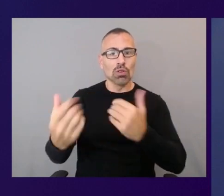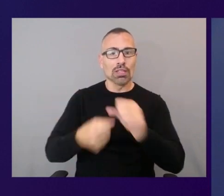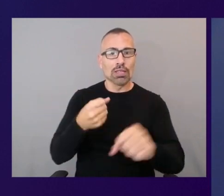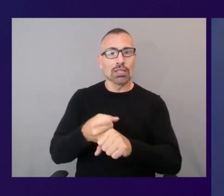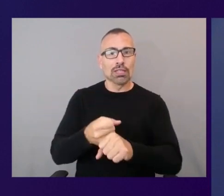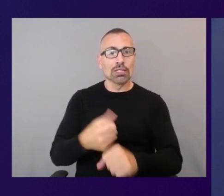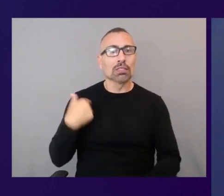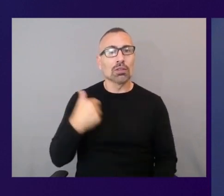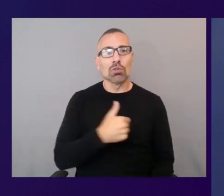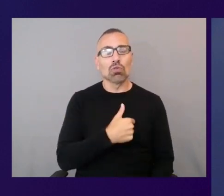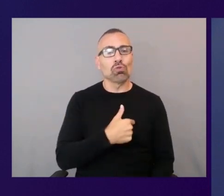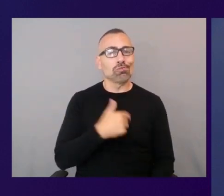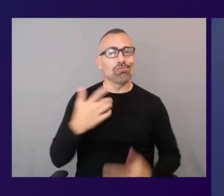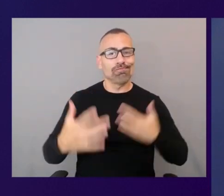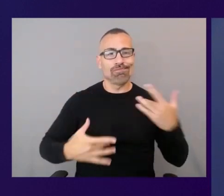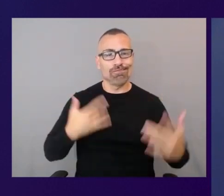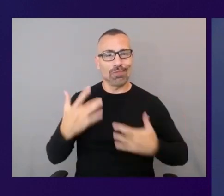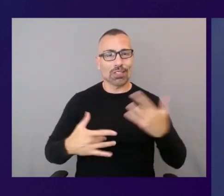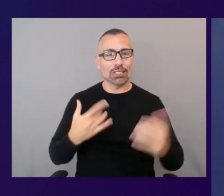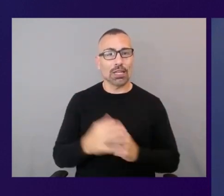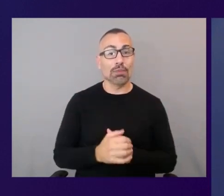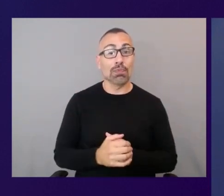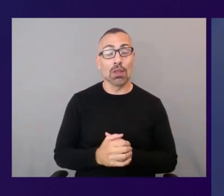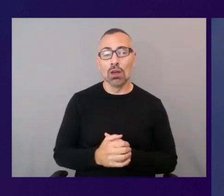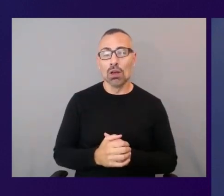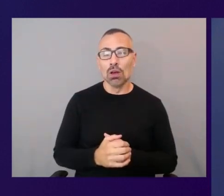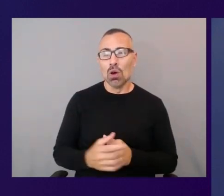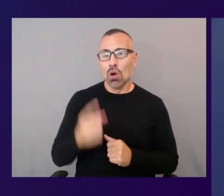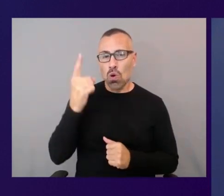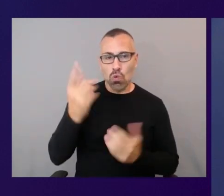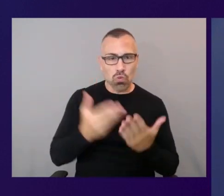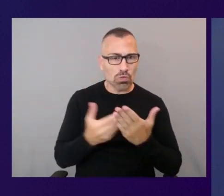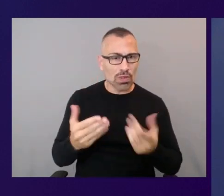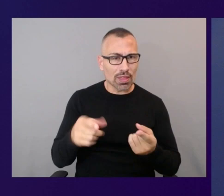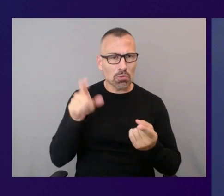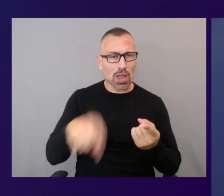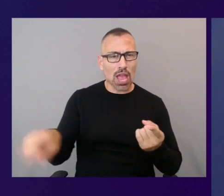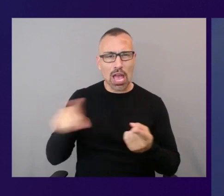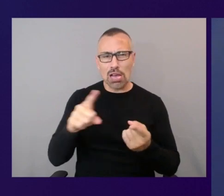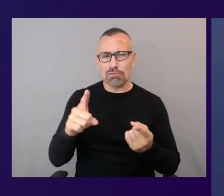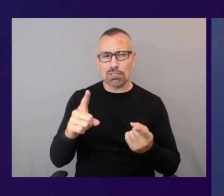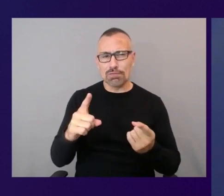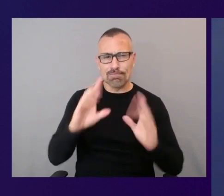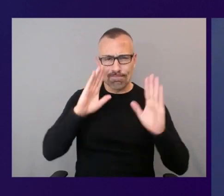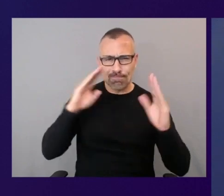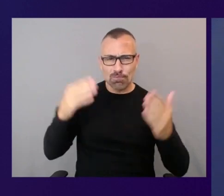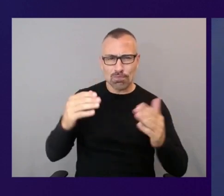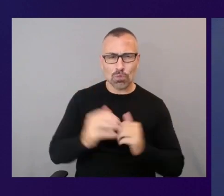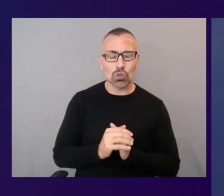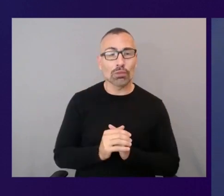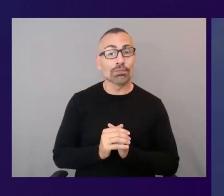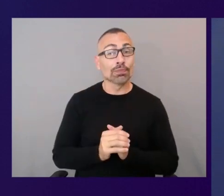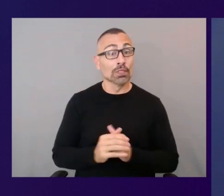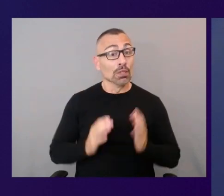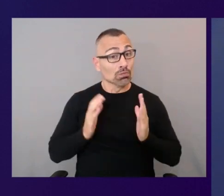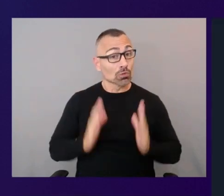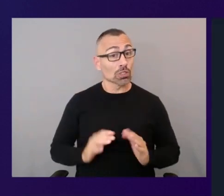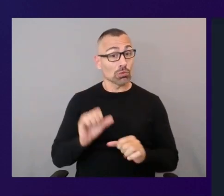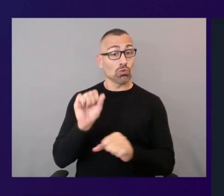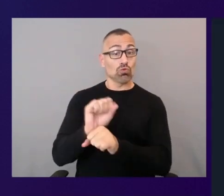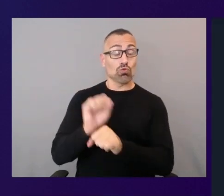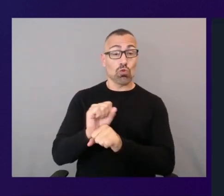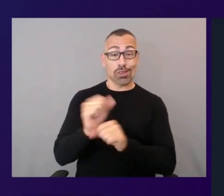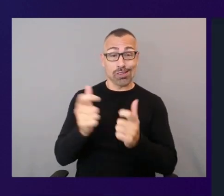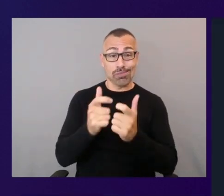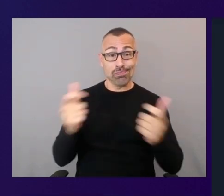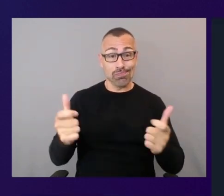One of the things that we have to think really critically about as customers, work with us on massive scale problems, as we work through a